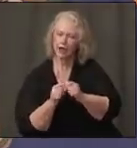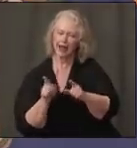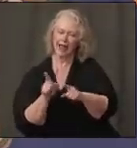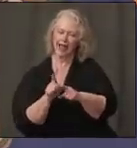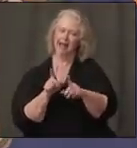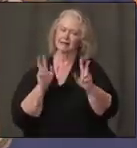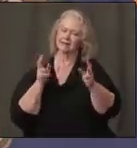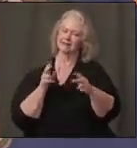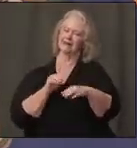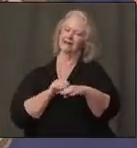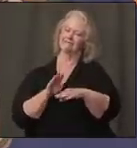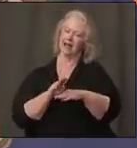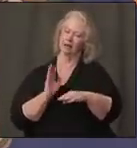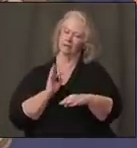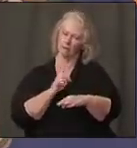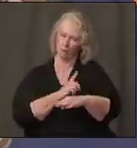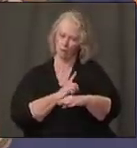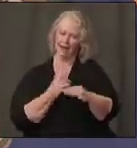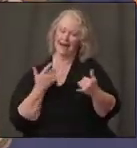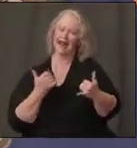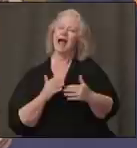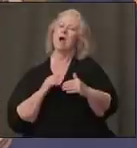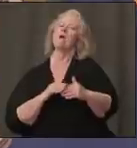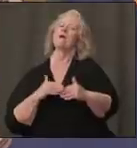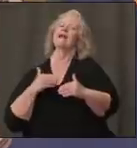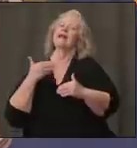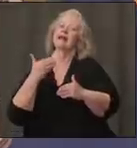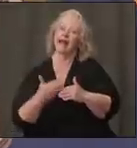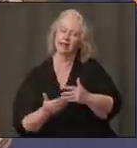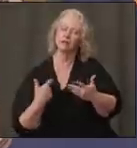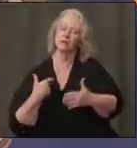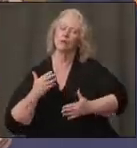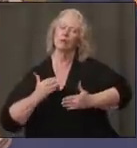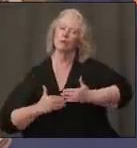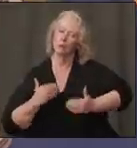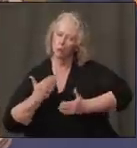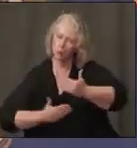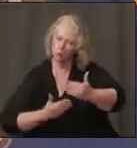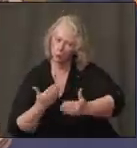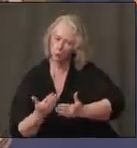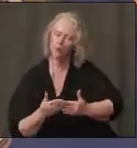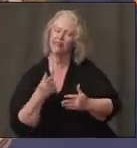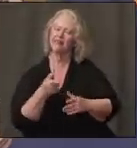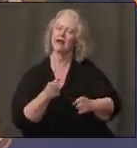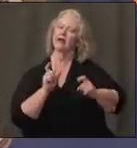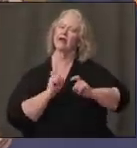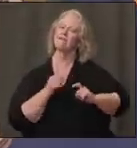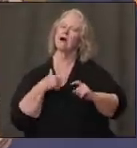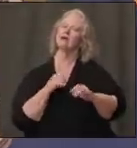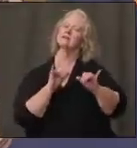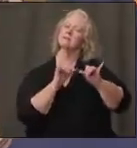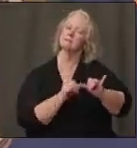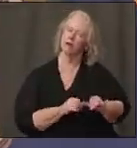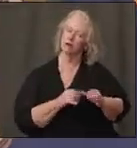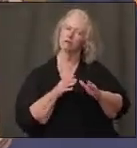going to, take a back seat as we now move towards implementation of a lot of the key metrics that they recommended.